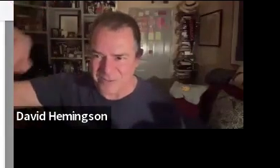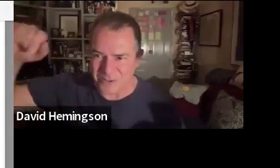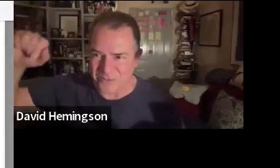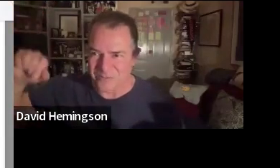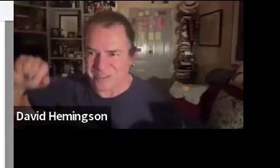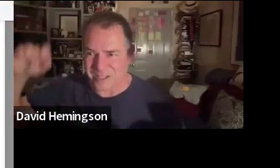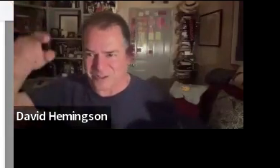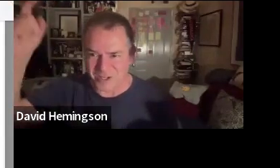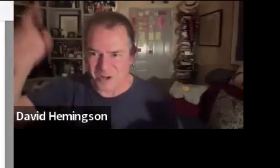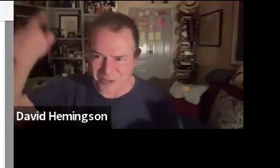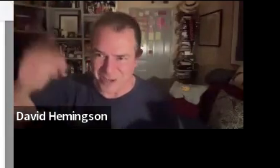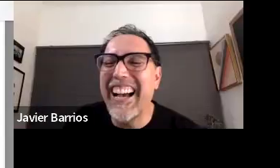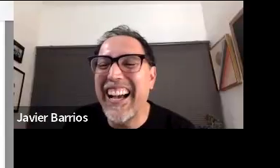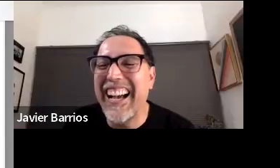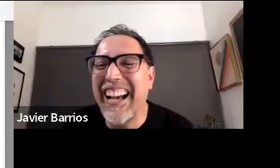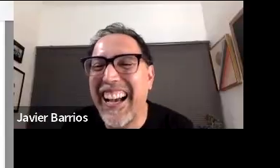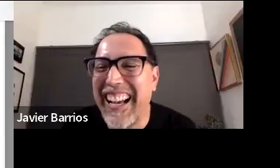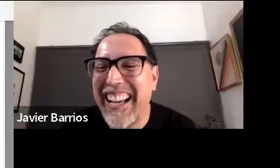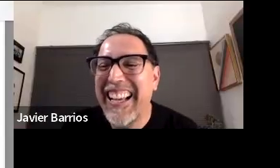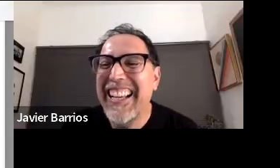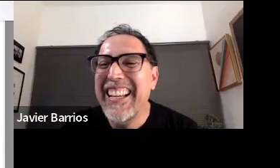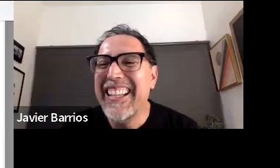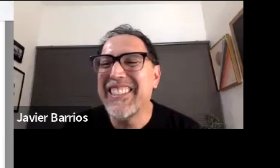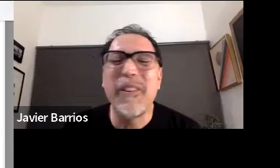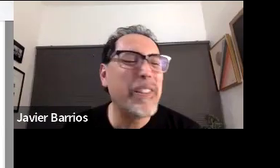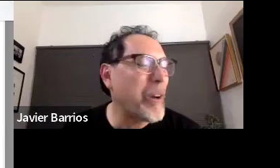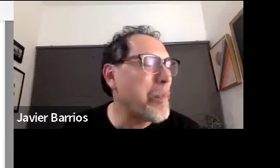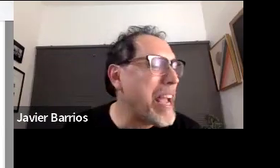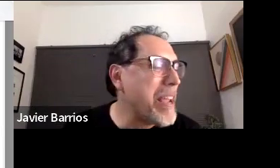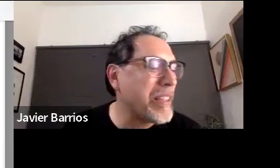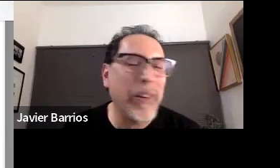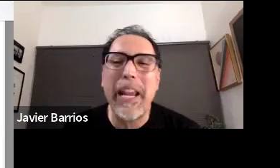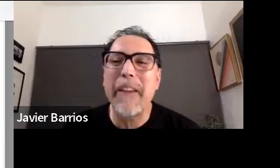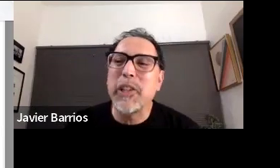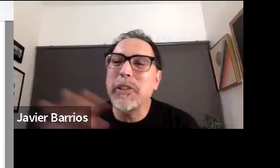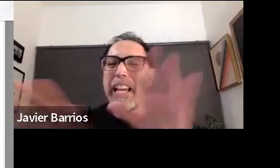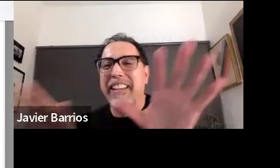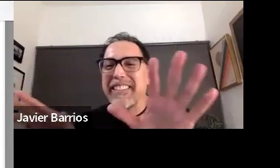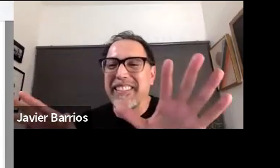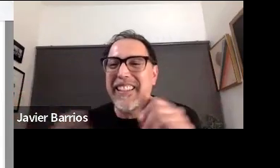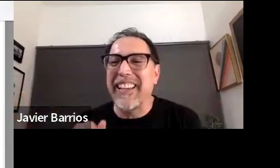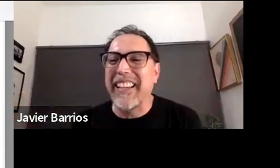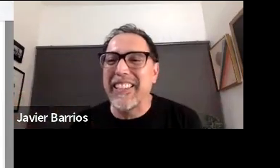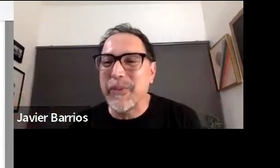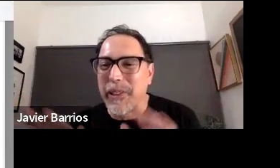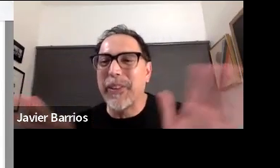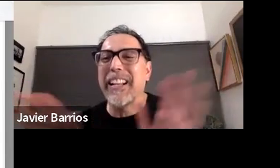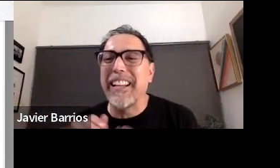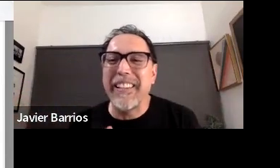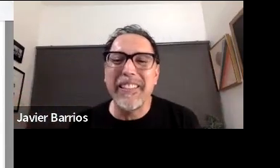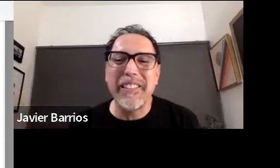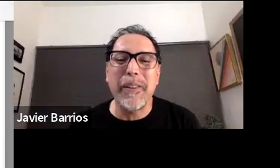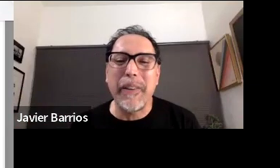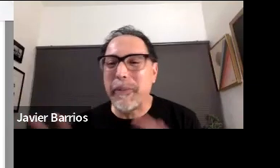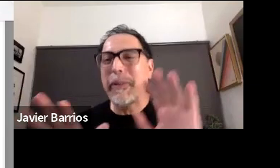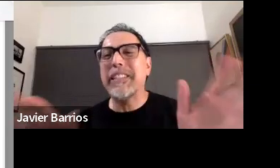you. That's for you. Television sitcom. Yeah. So we have 2 takes, I guess, Lauren and